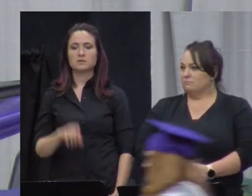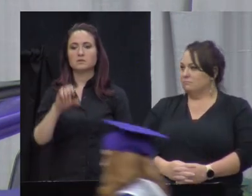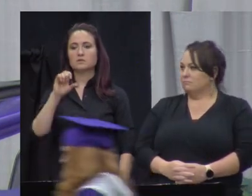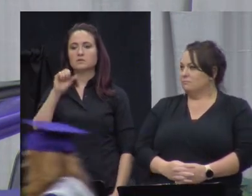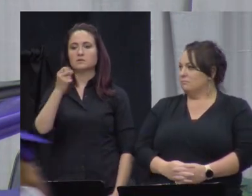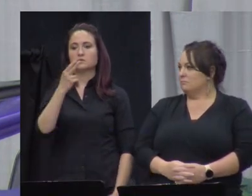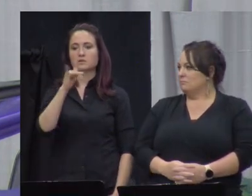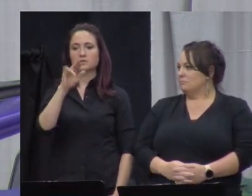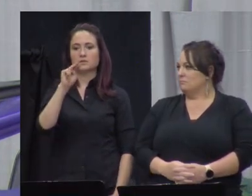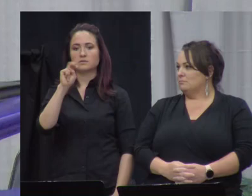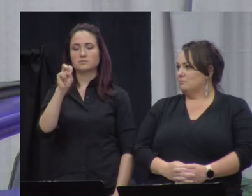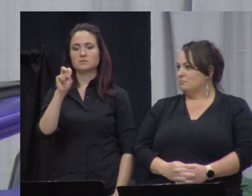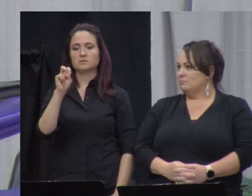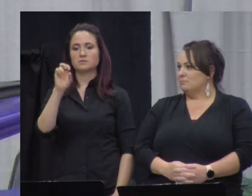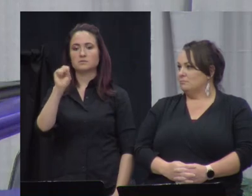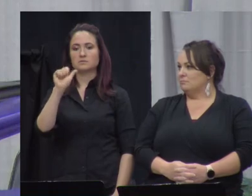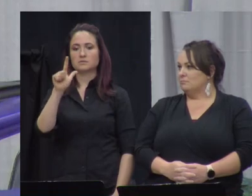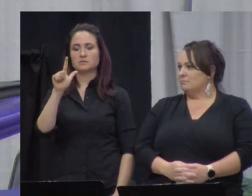Cheyenne Souders.